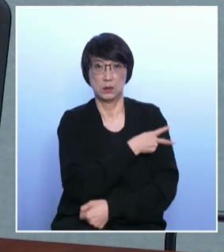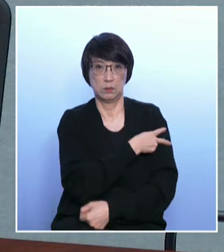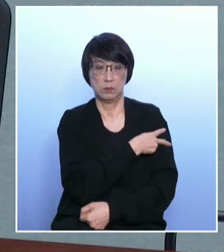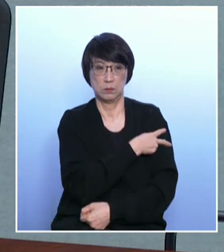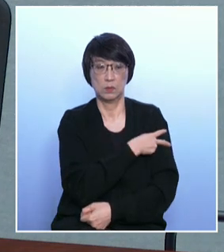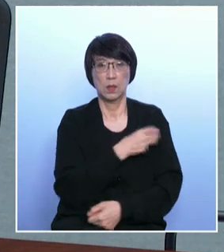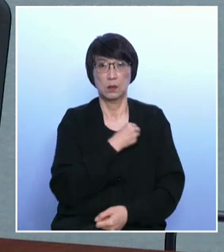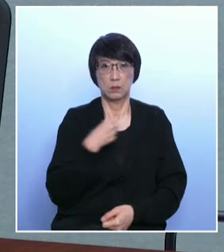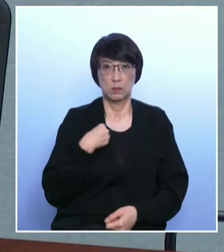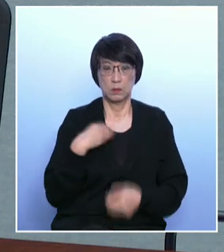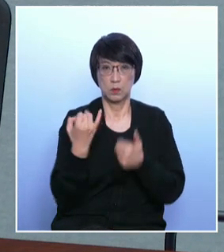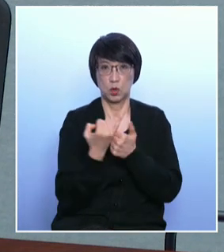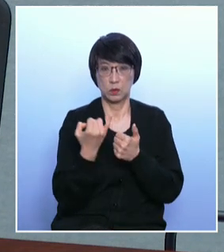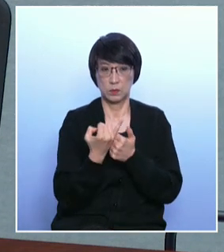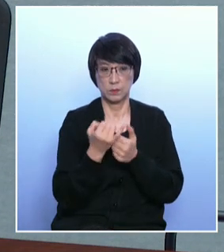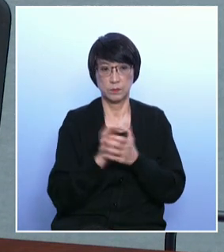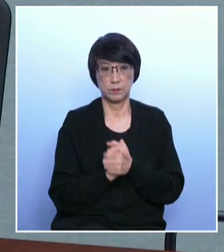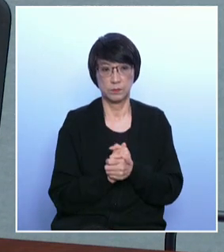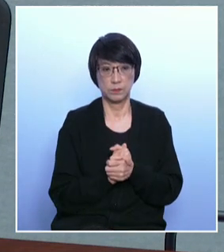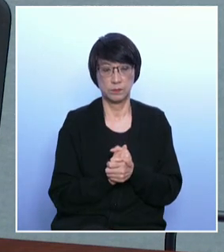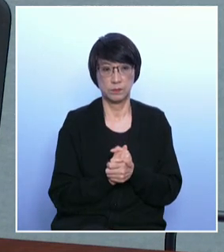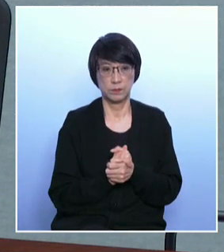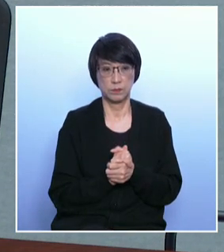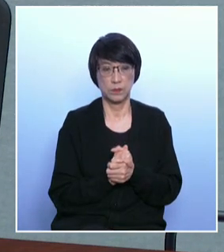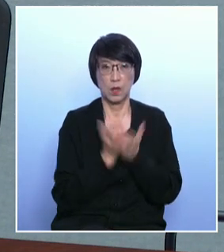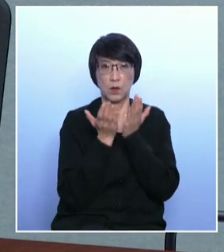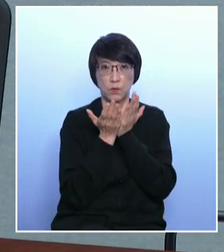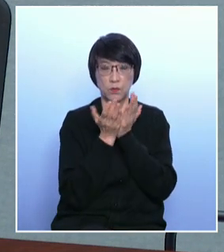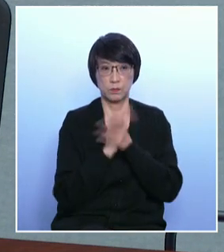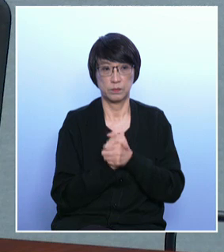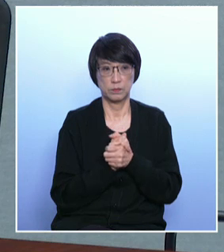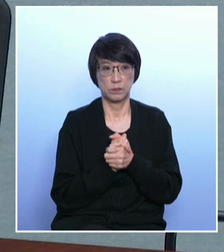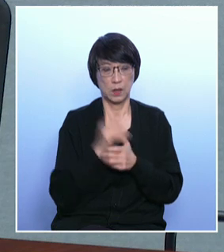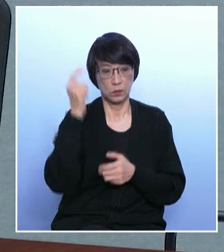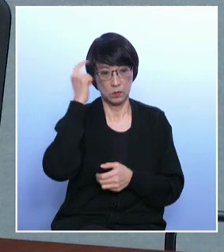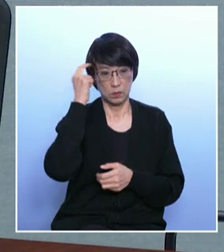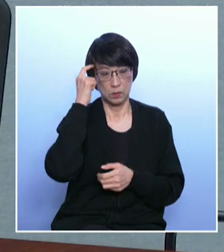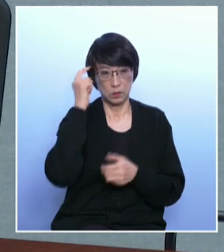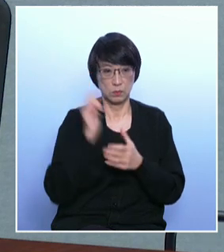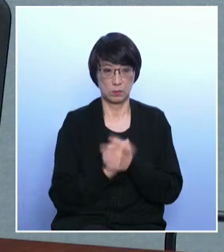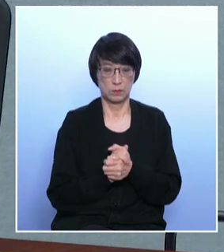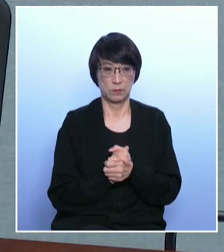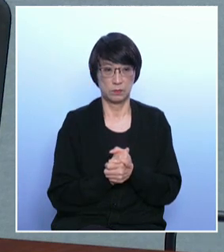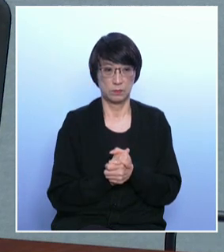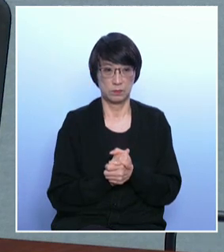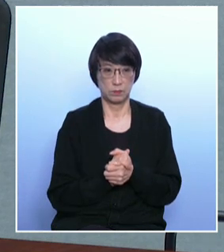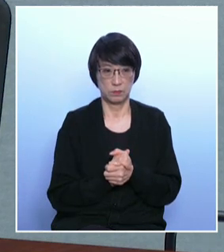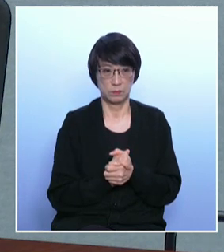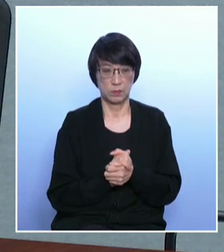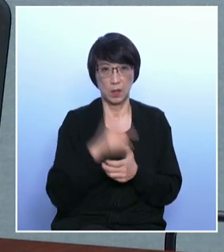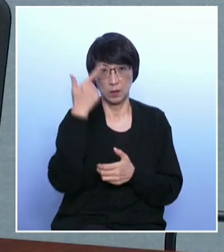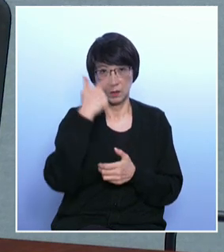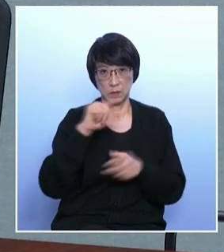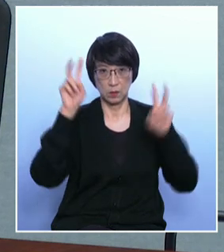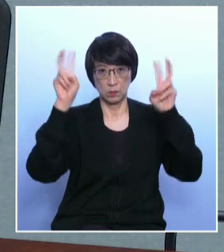And as I understand, there will be second degree of medical training. It will be